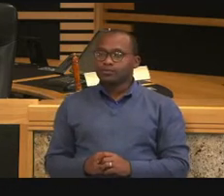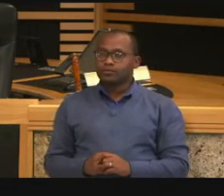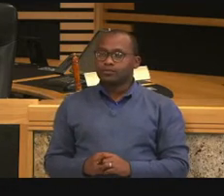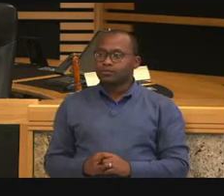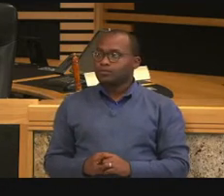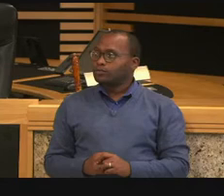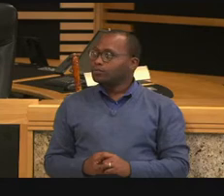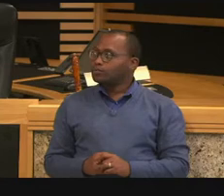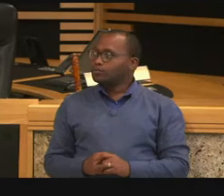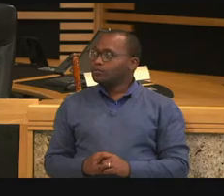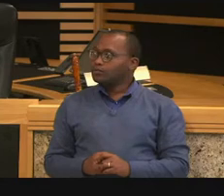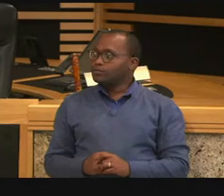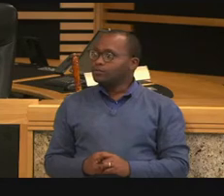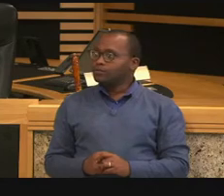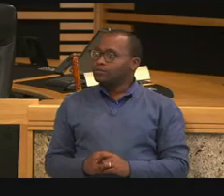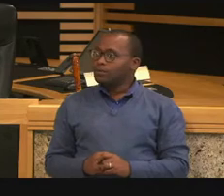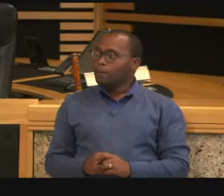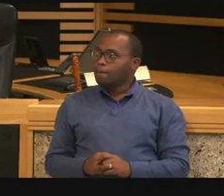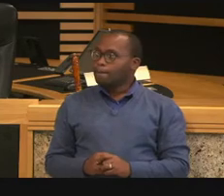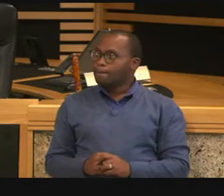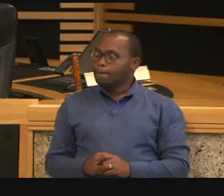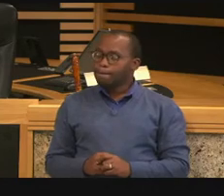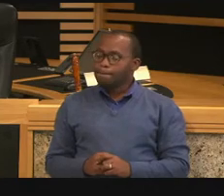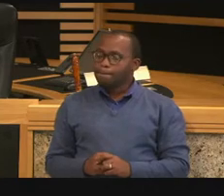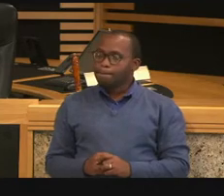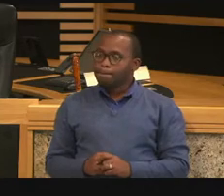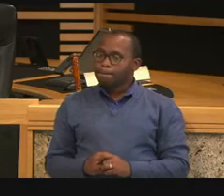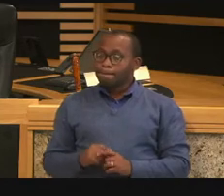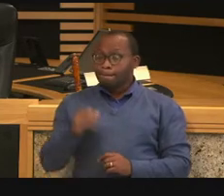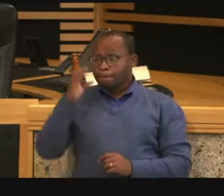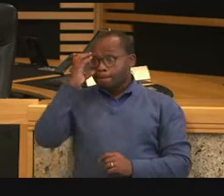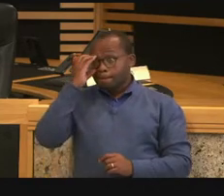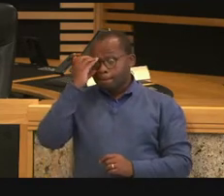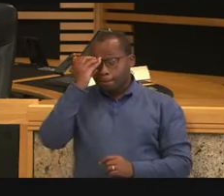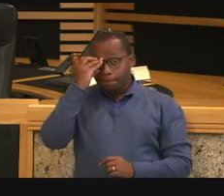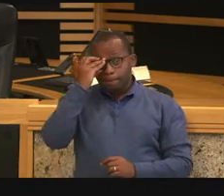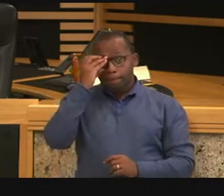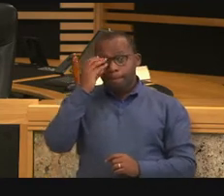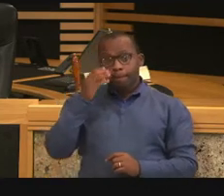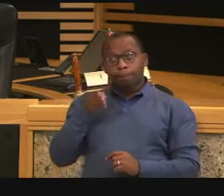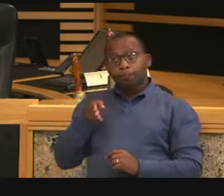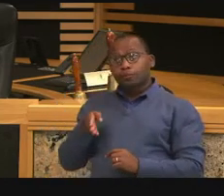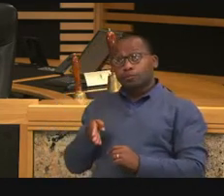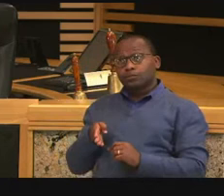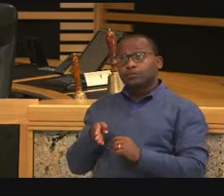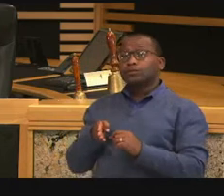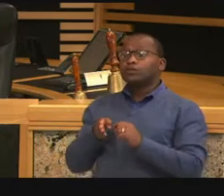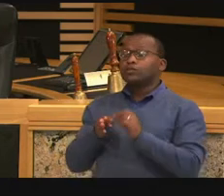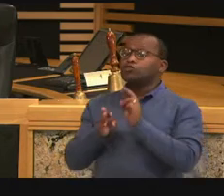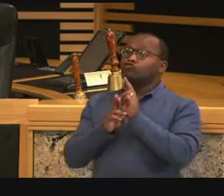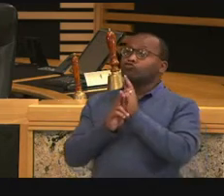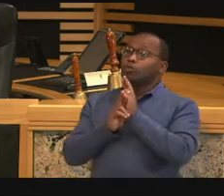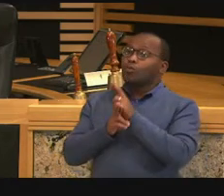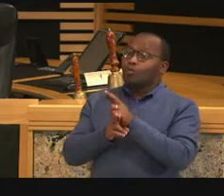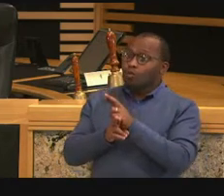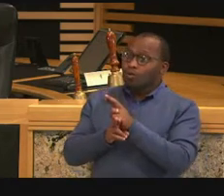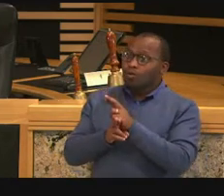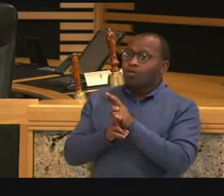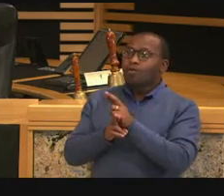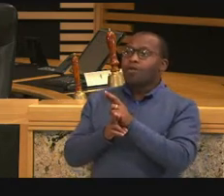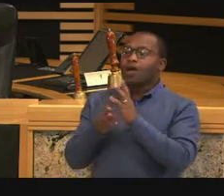The report, the full report that encompasses all findings per